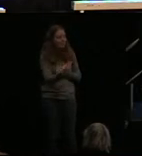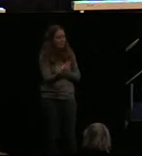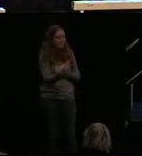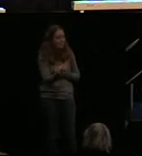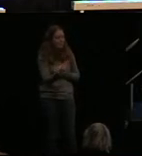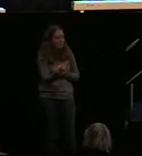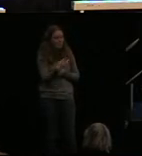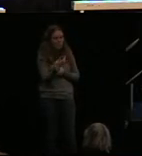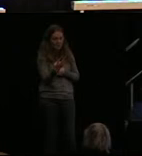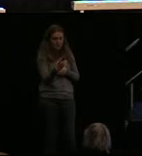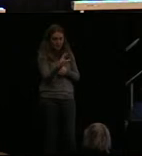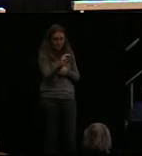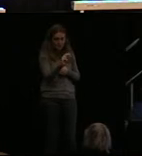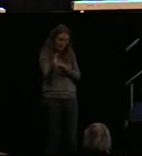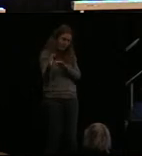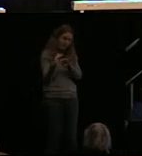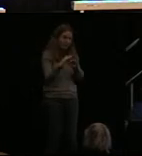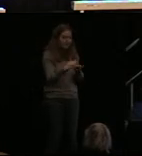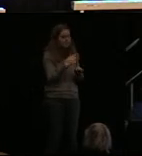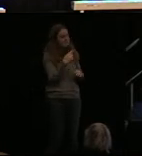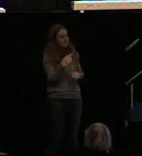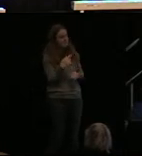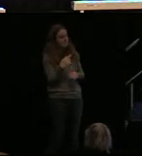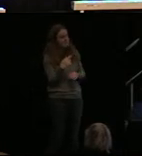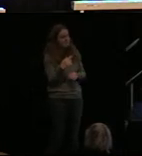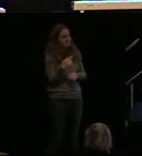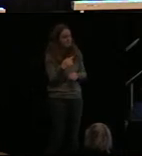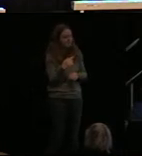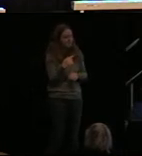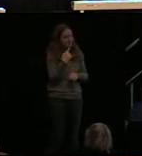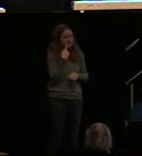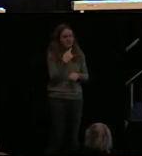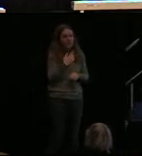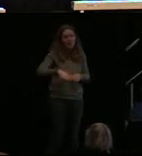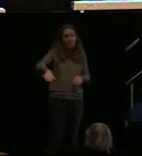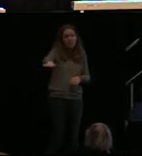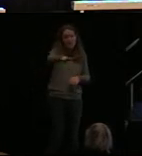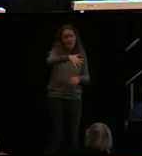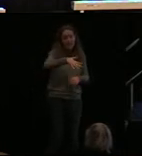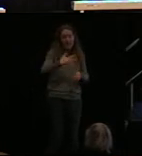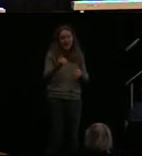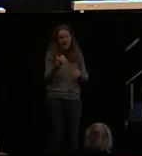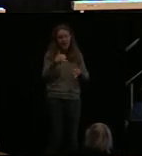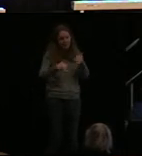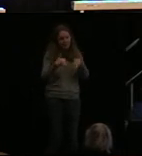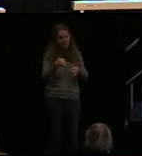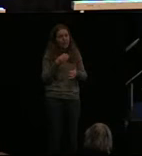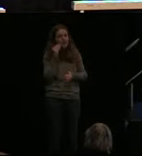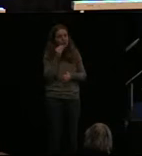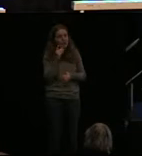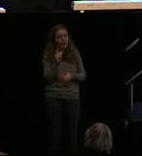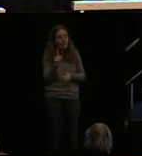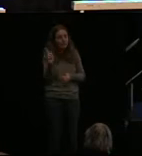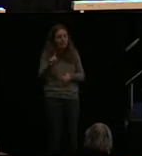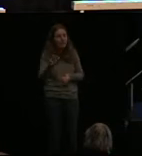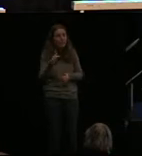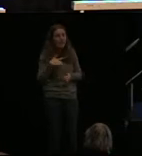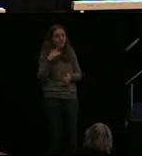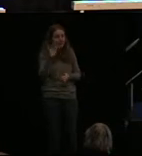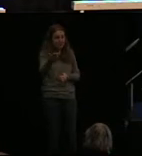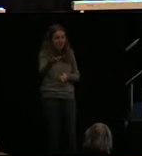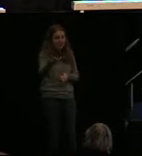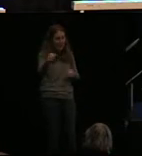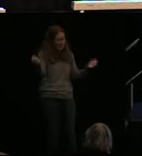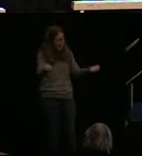They reported back, and the land does indeed flow with milk and honey, but the people who live in it